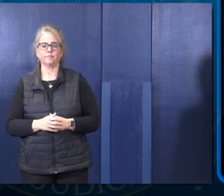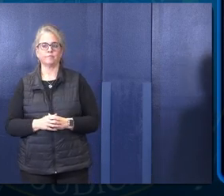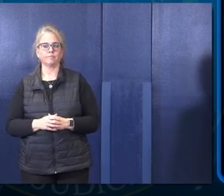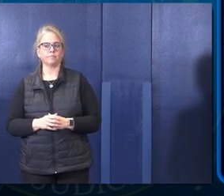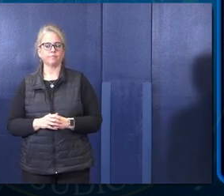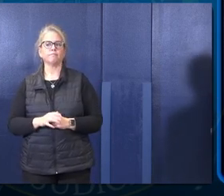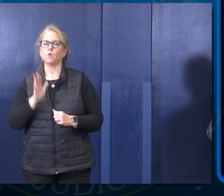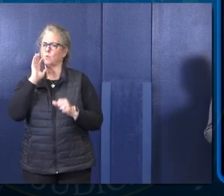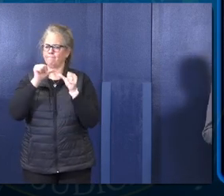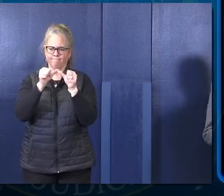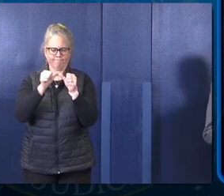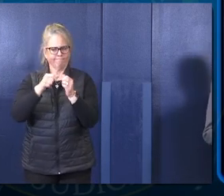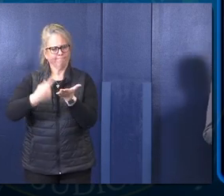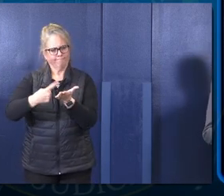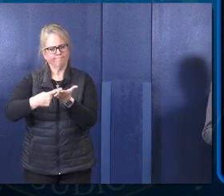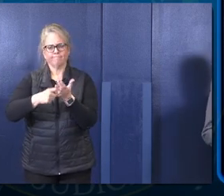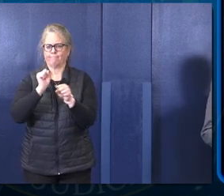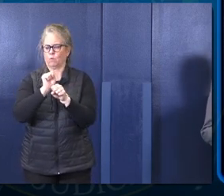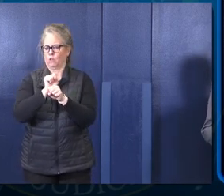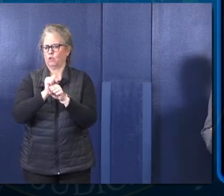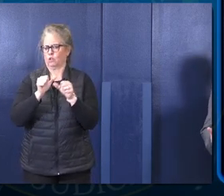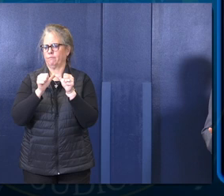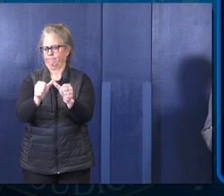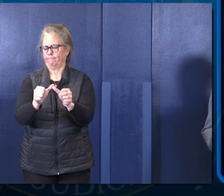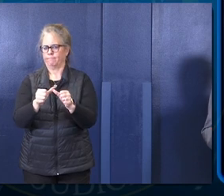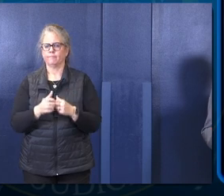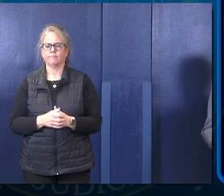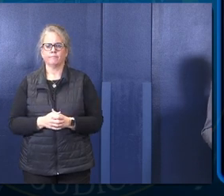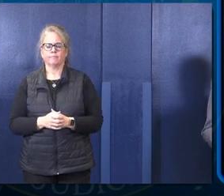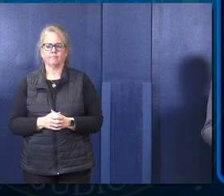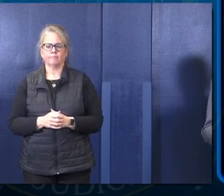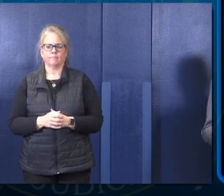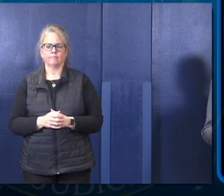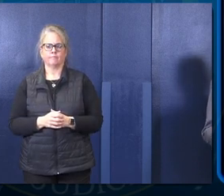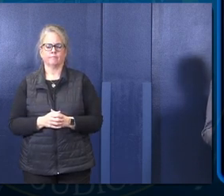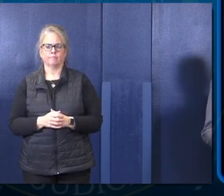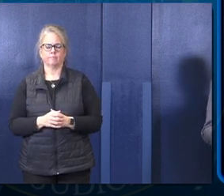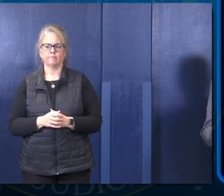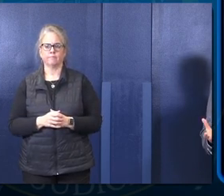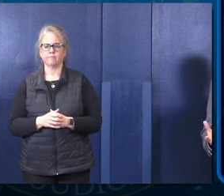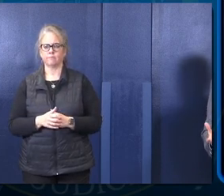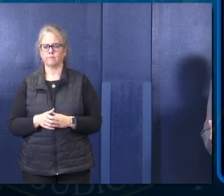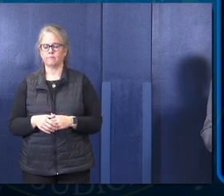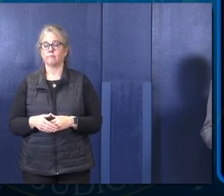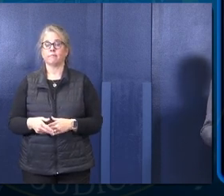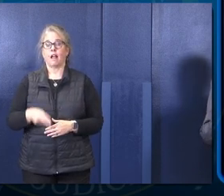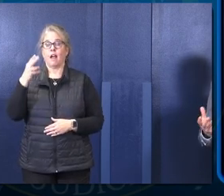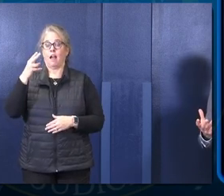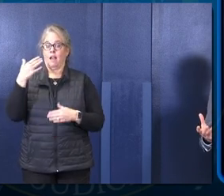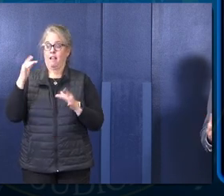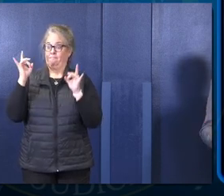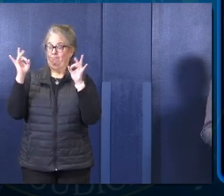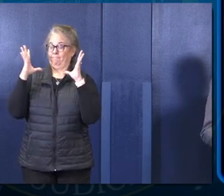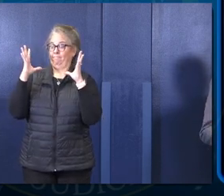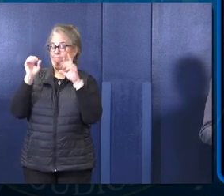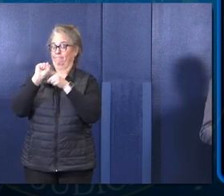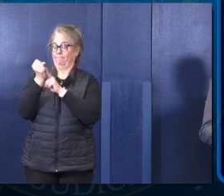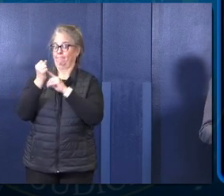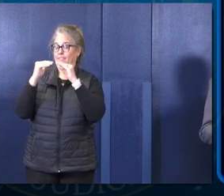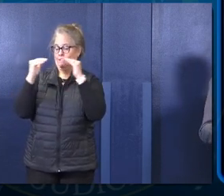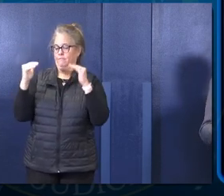typical in a high-level case like this that the investigation will continue for the entirety of the case as we're in